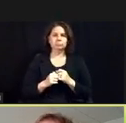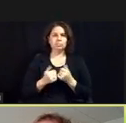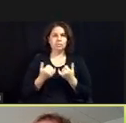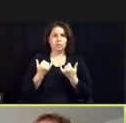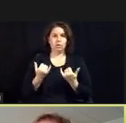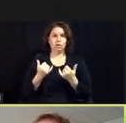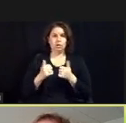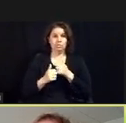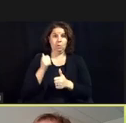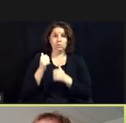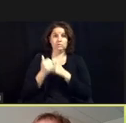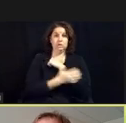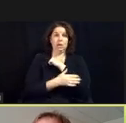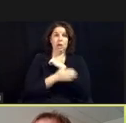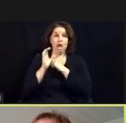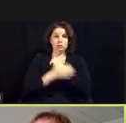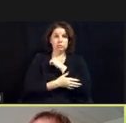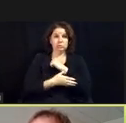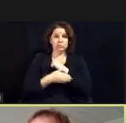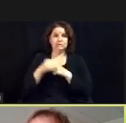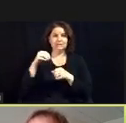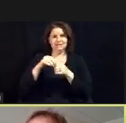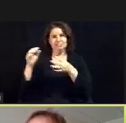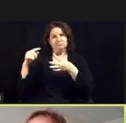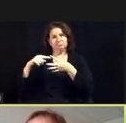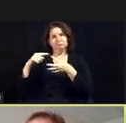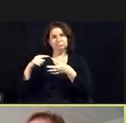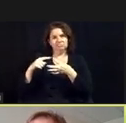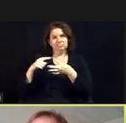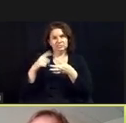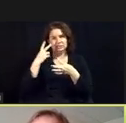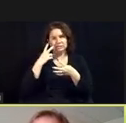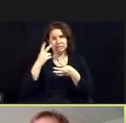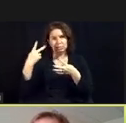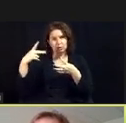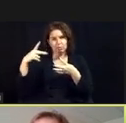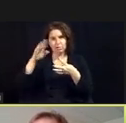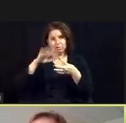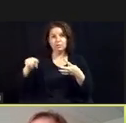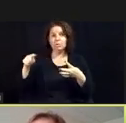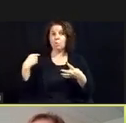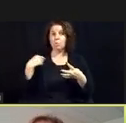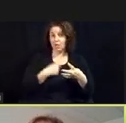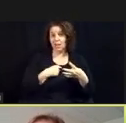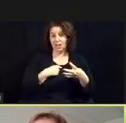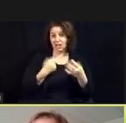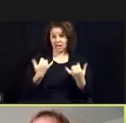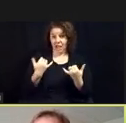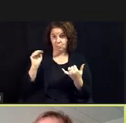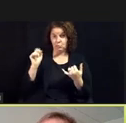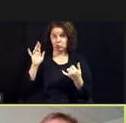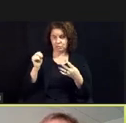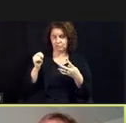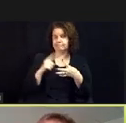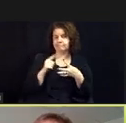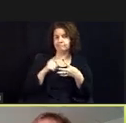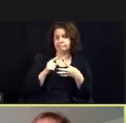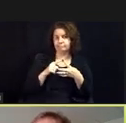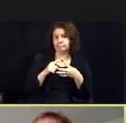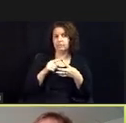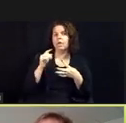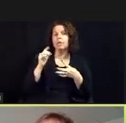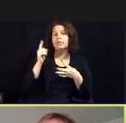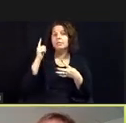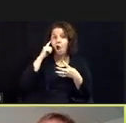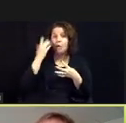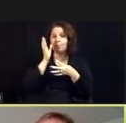California are in that Tier 1. We are in that Tier 1 this week. We had anticipated being in Tier 2 this week. That decision was reversed by